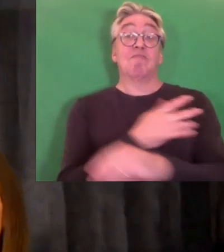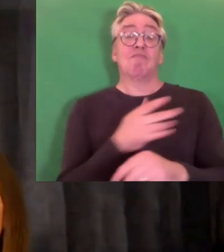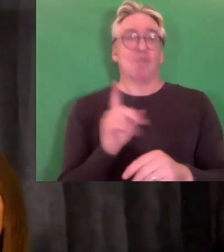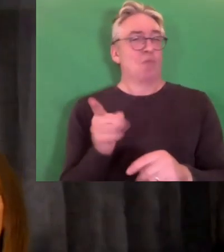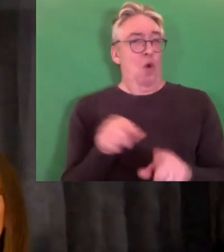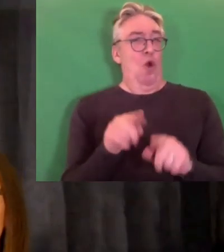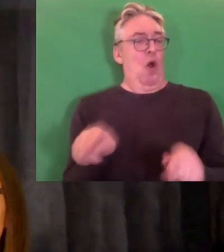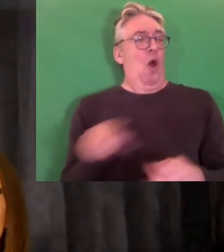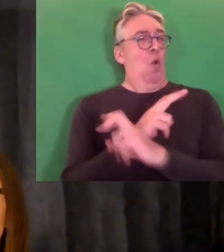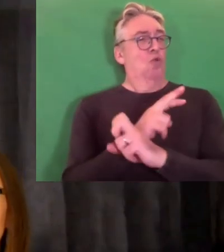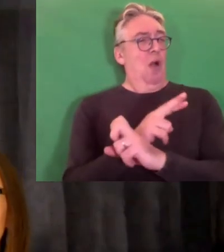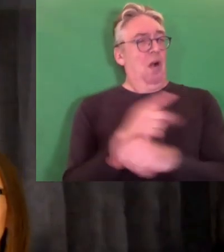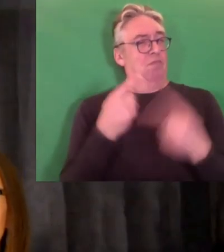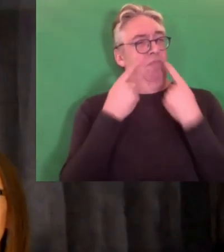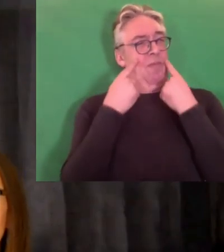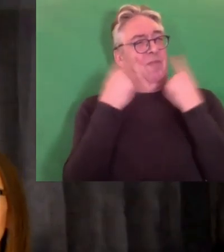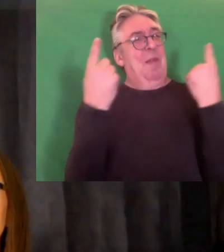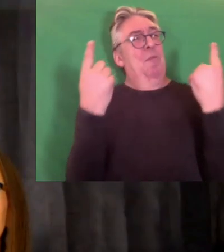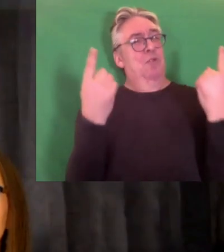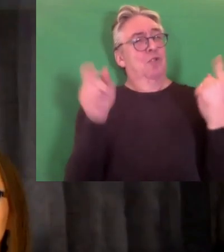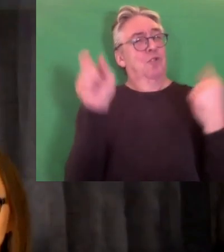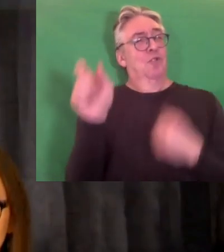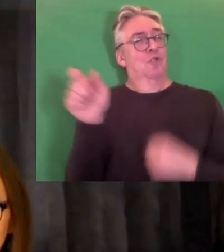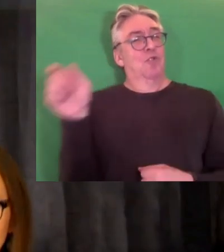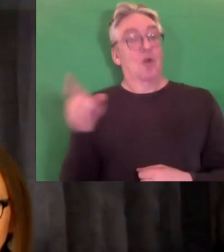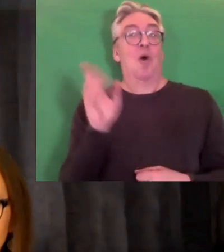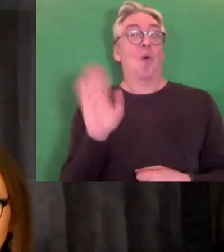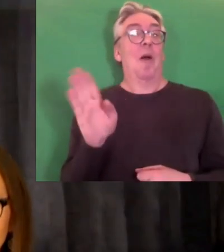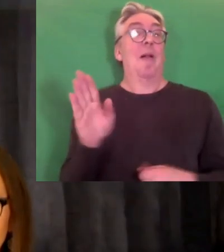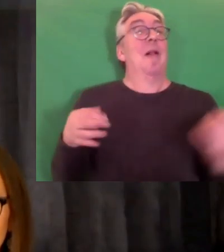least. They will play FIFA against each other whilst...